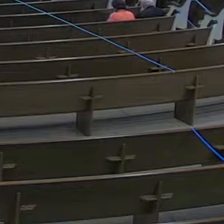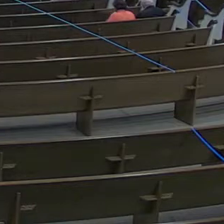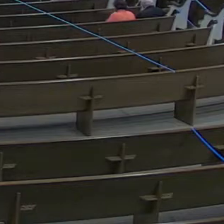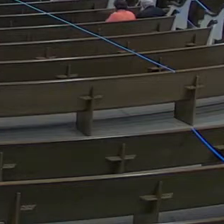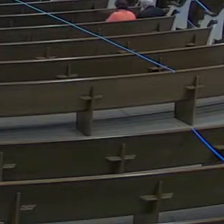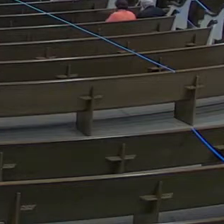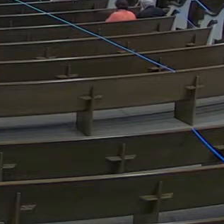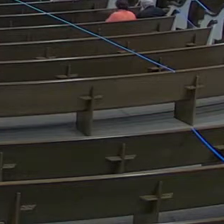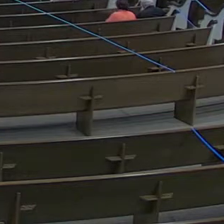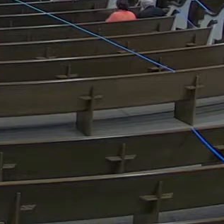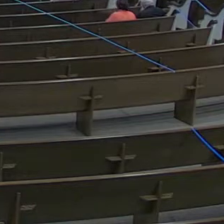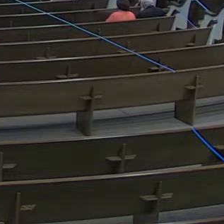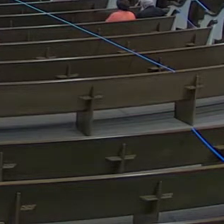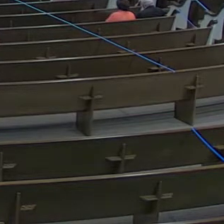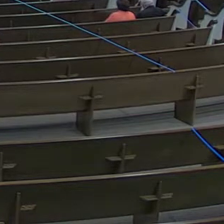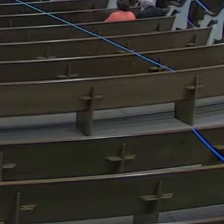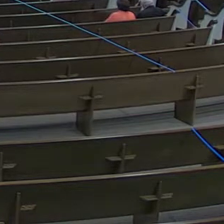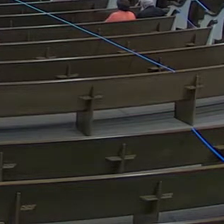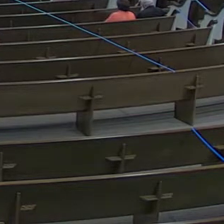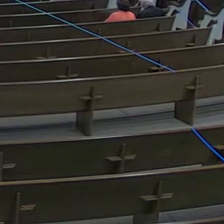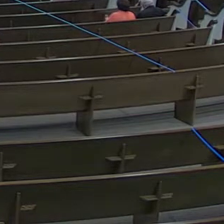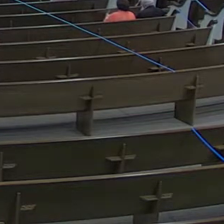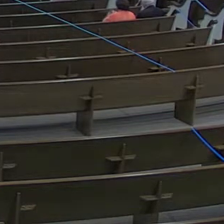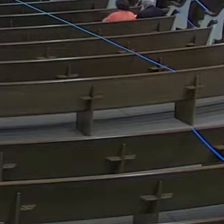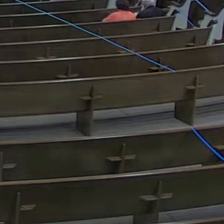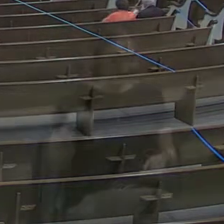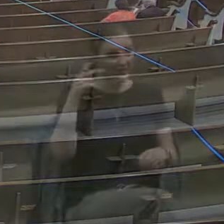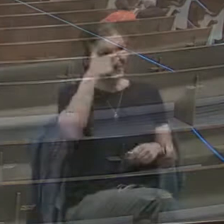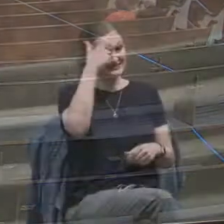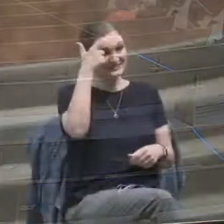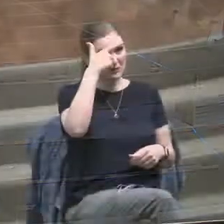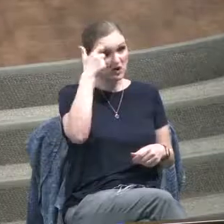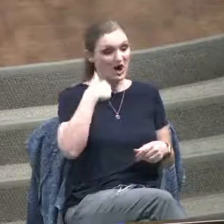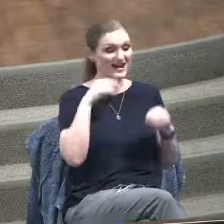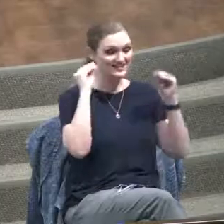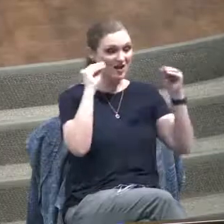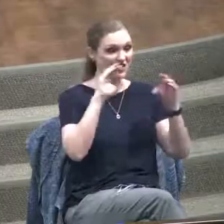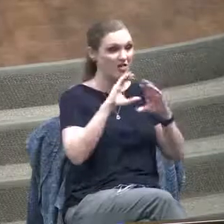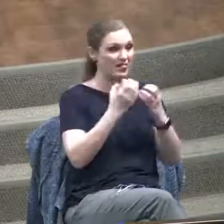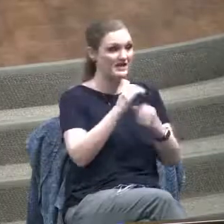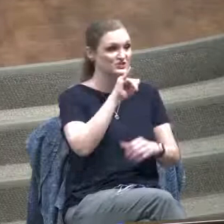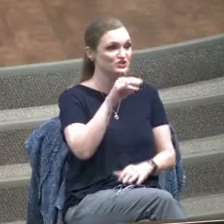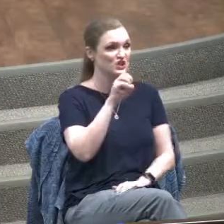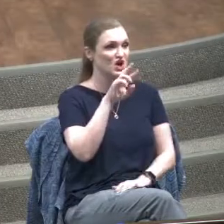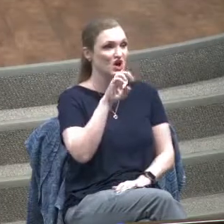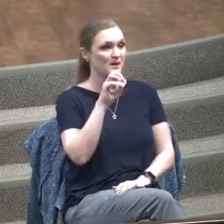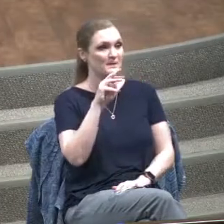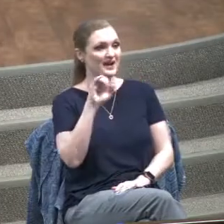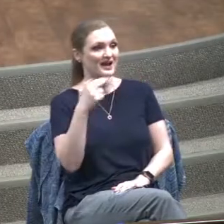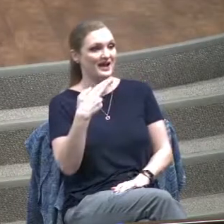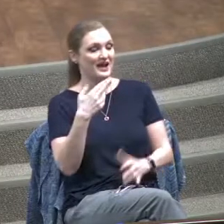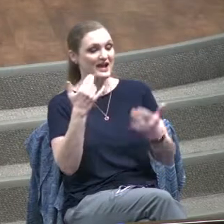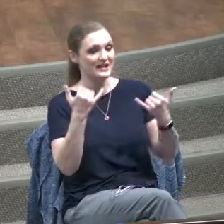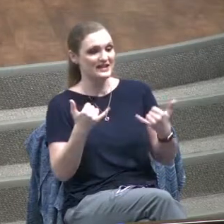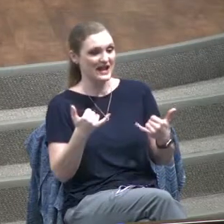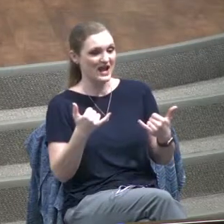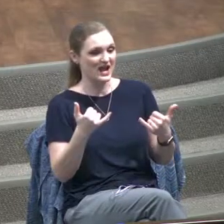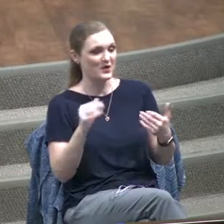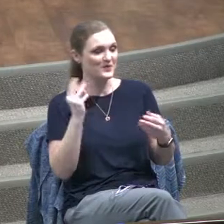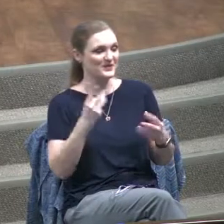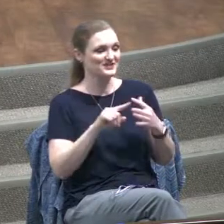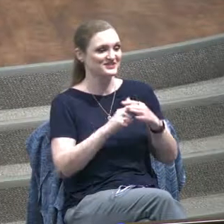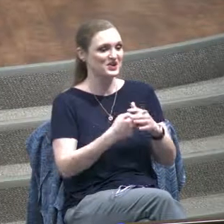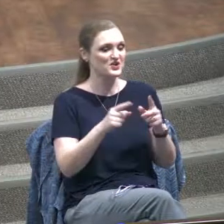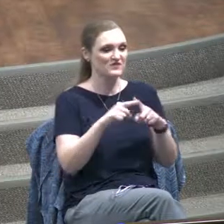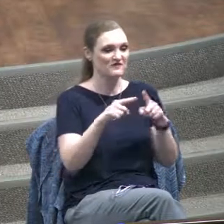Nehemiah. This summer, I taught a class on Jeremiah, and now I'm doing his brother Nehemiah. They were the Maya brothers.